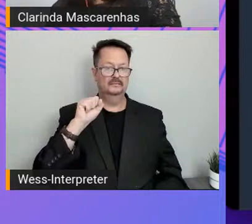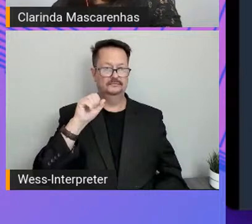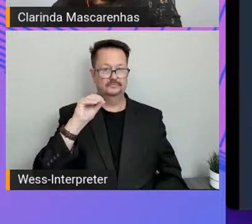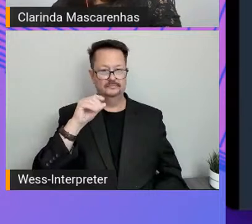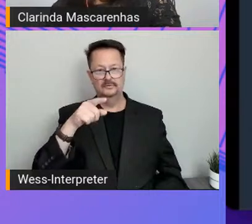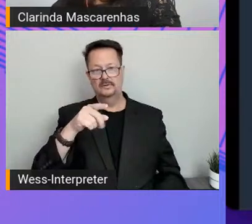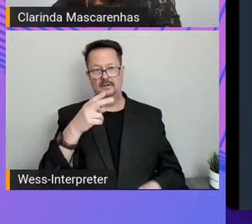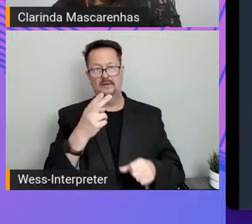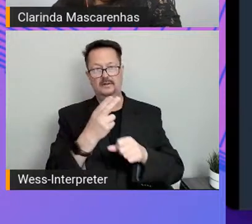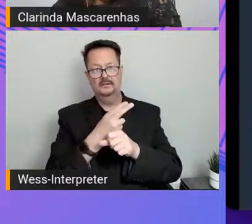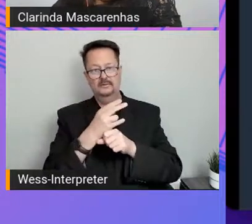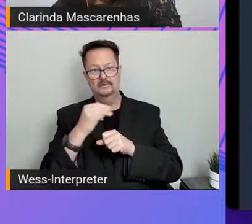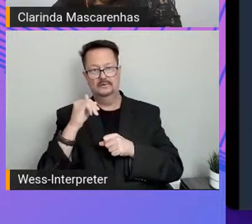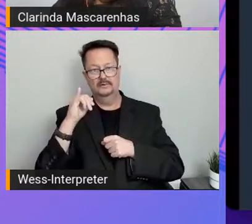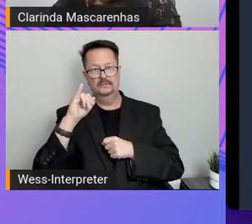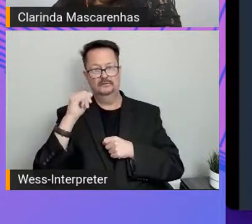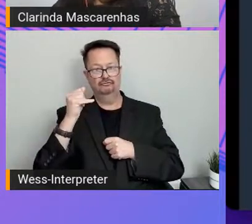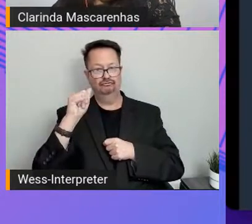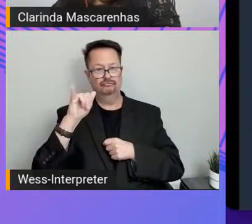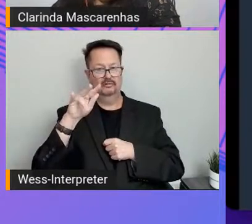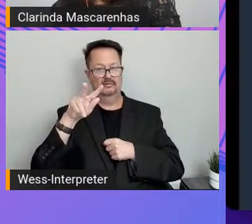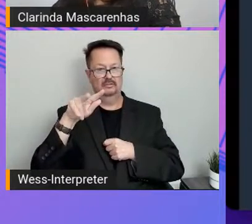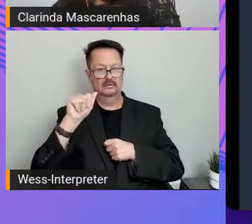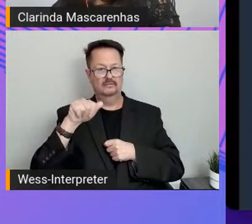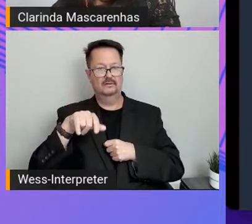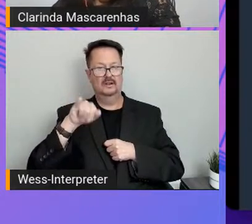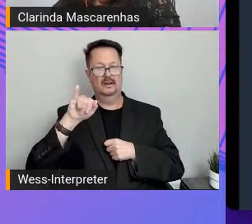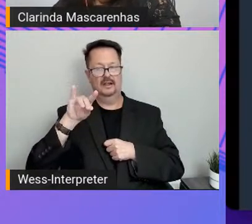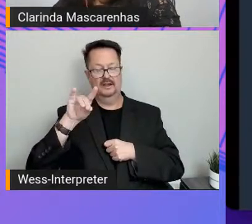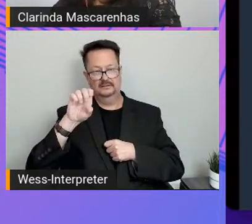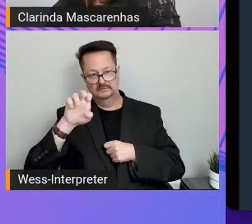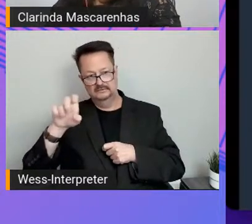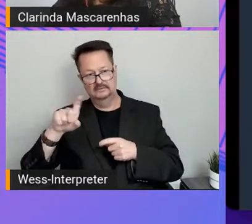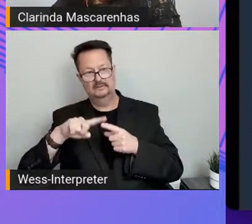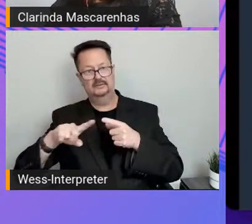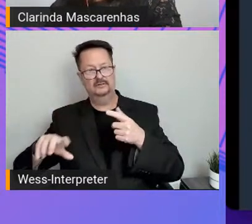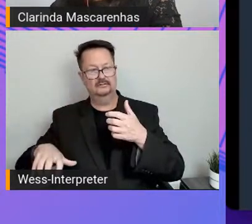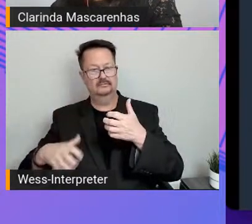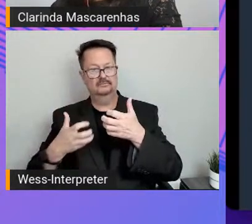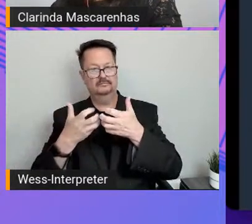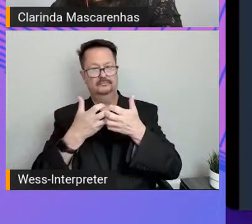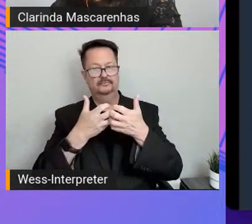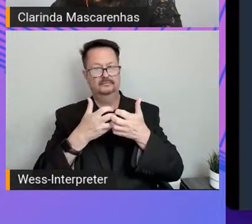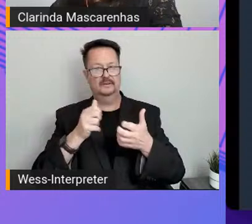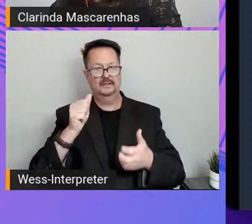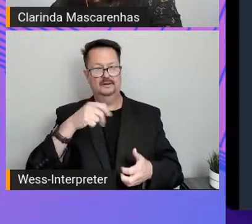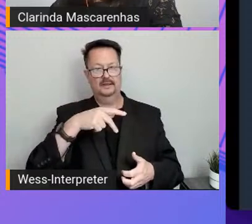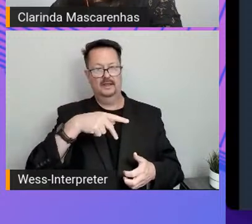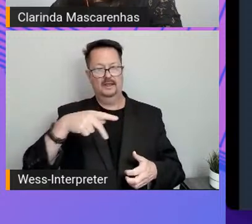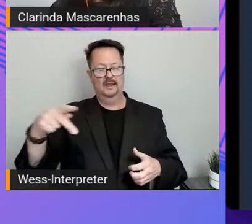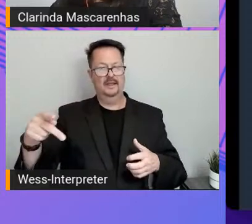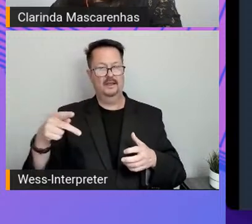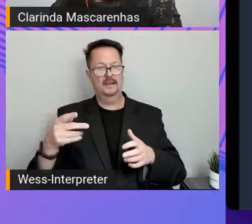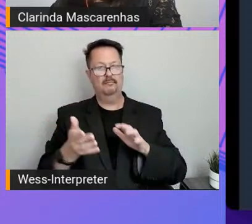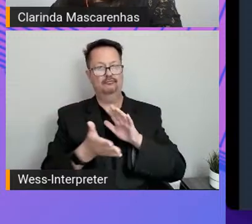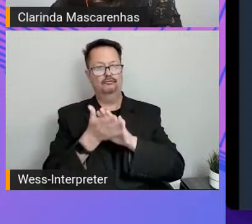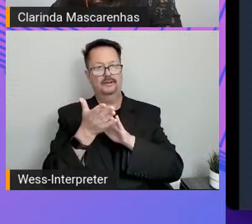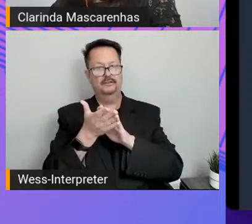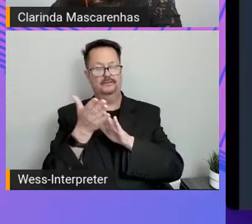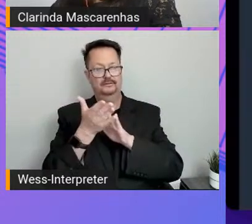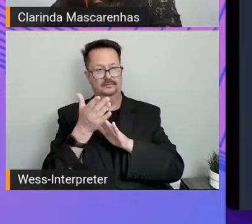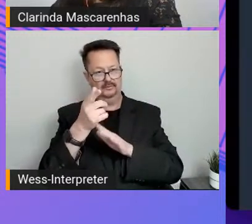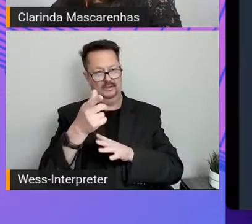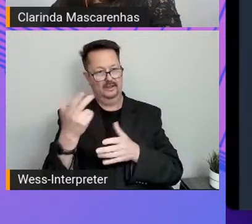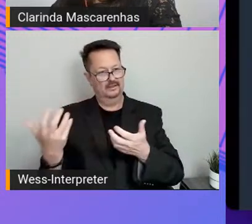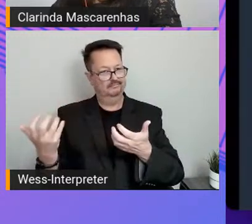that directly allows you to deploy your applications developed on it in AppRunner. Additionally, we've also